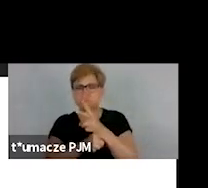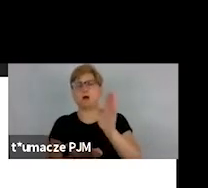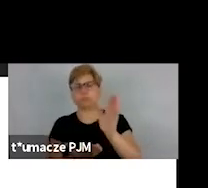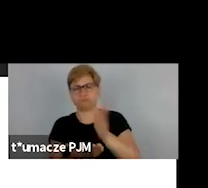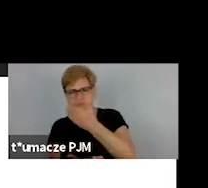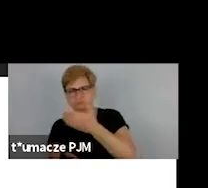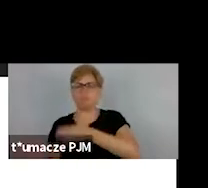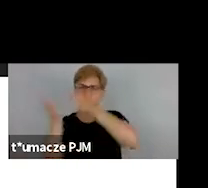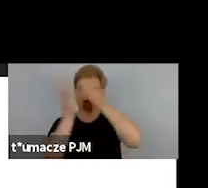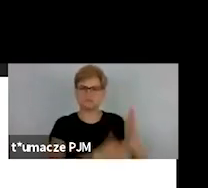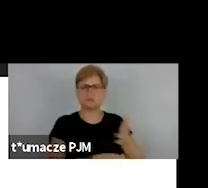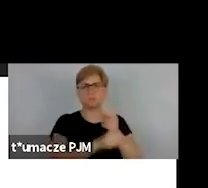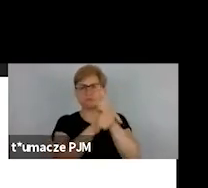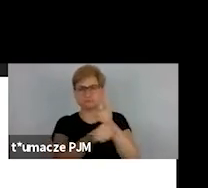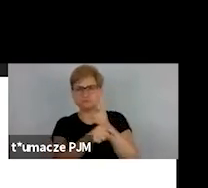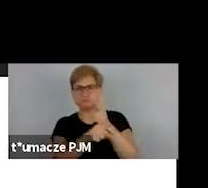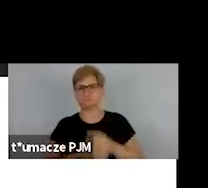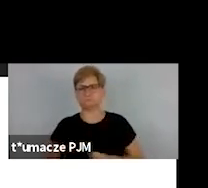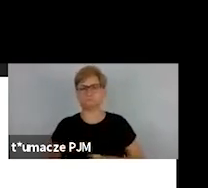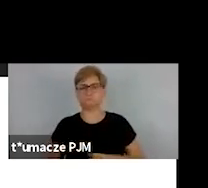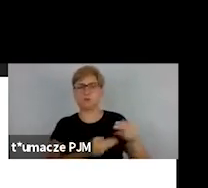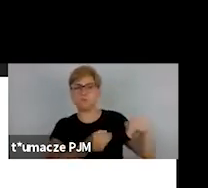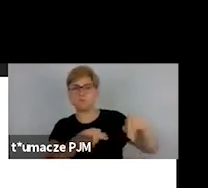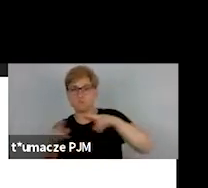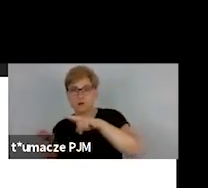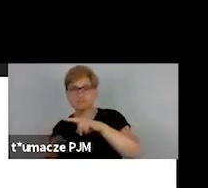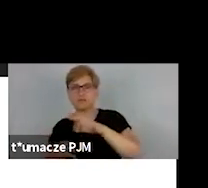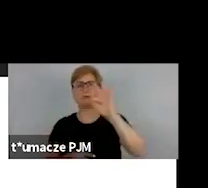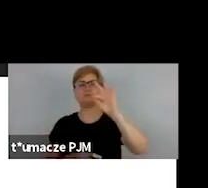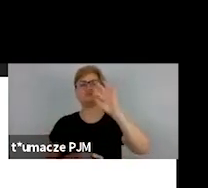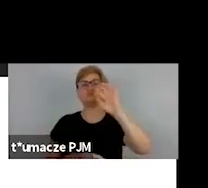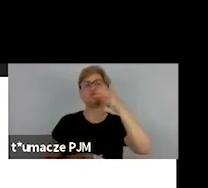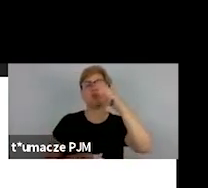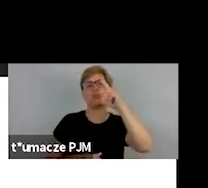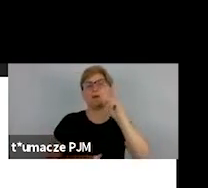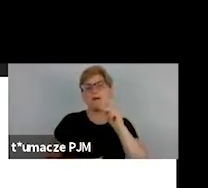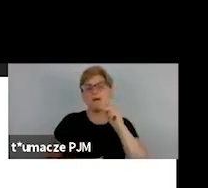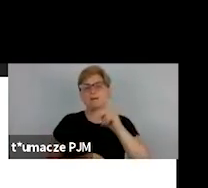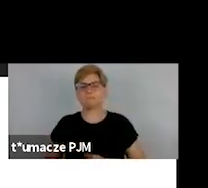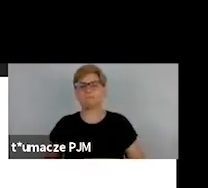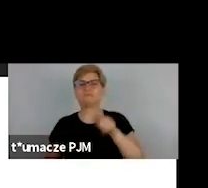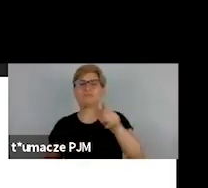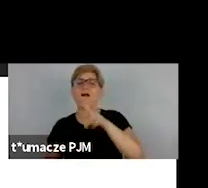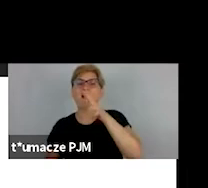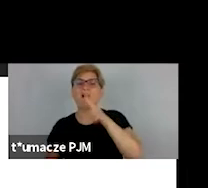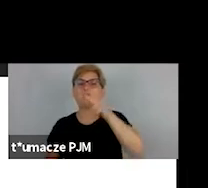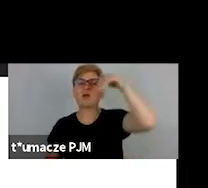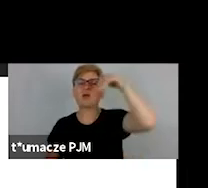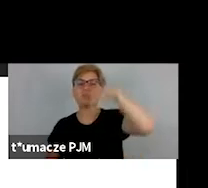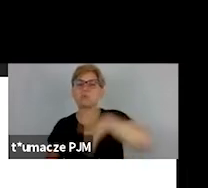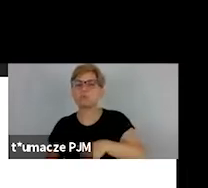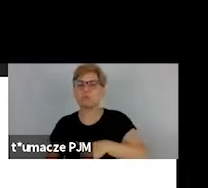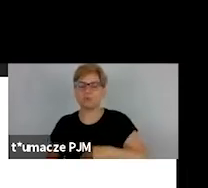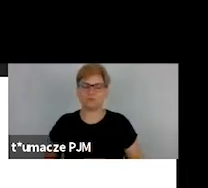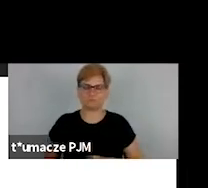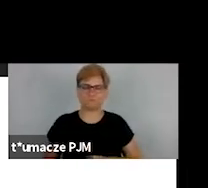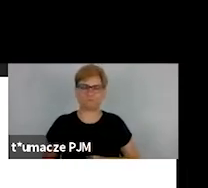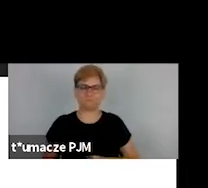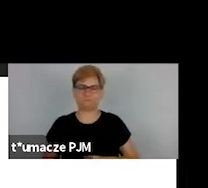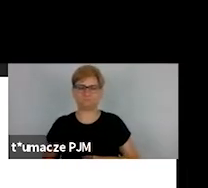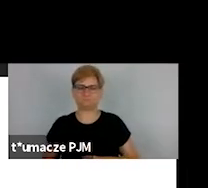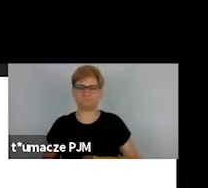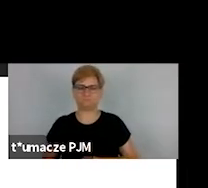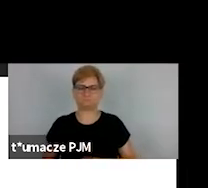So Sonke, in the context of South Africa, our focus, rights, action, and accountability.